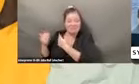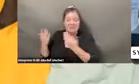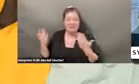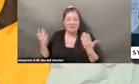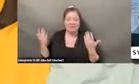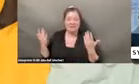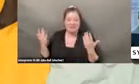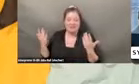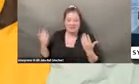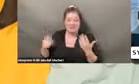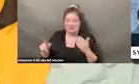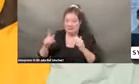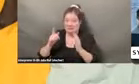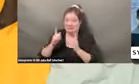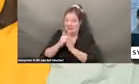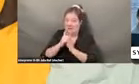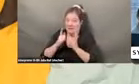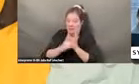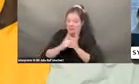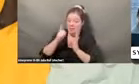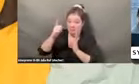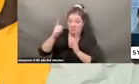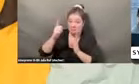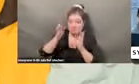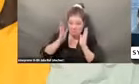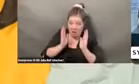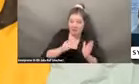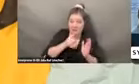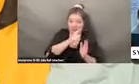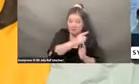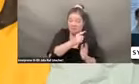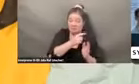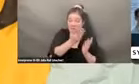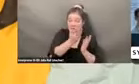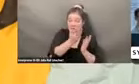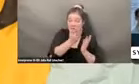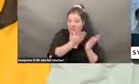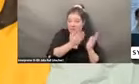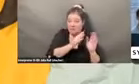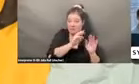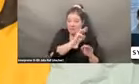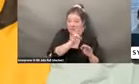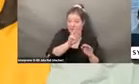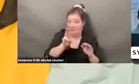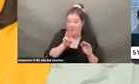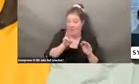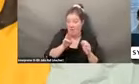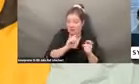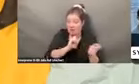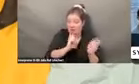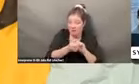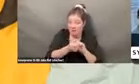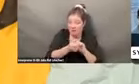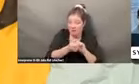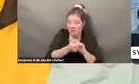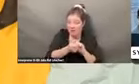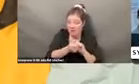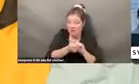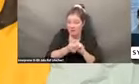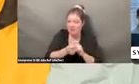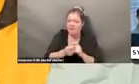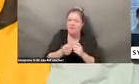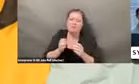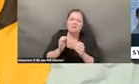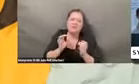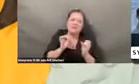well, this is legally required, because I don't know if you said it today already, feedback is a gift, and it's